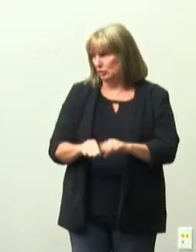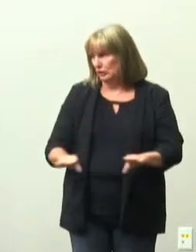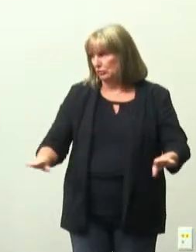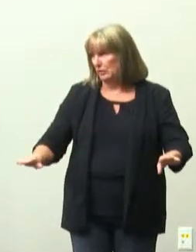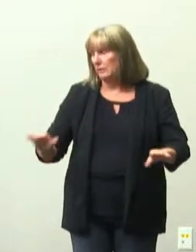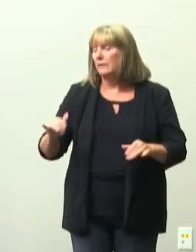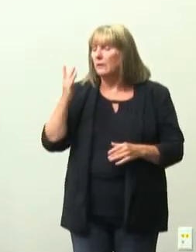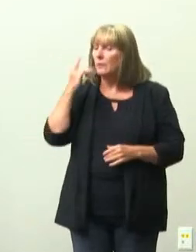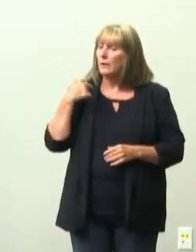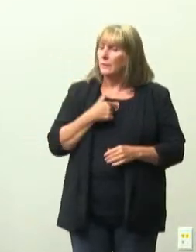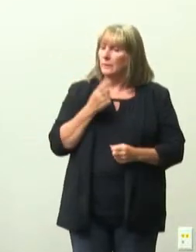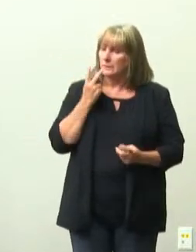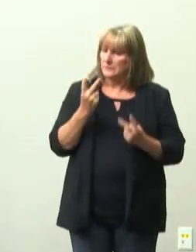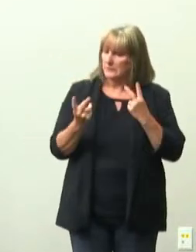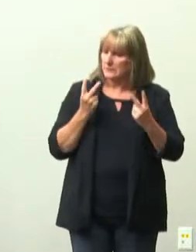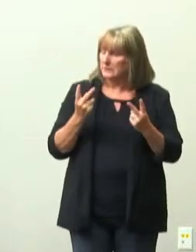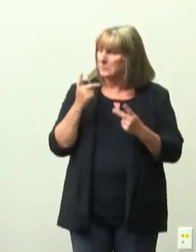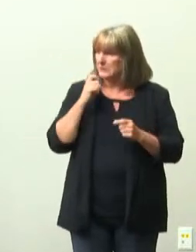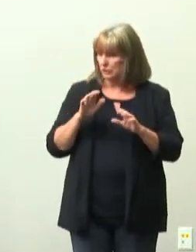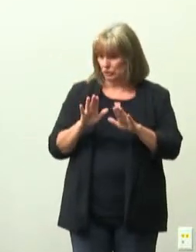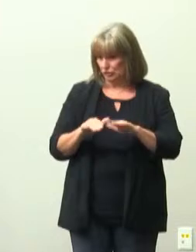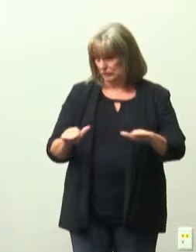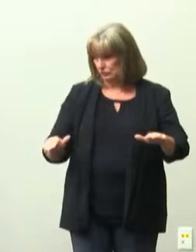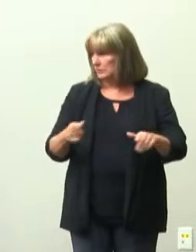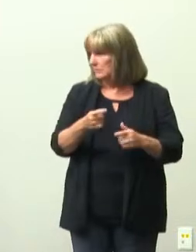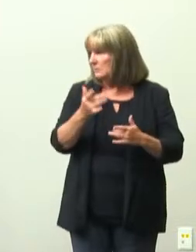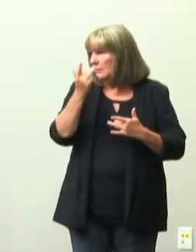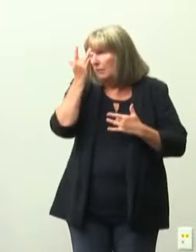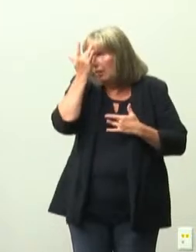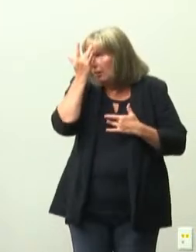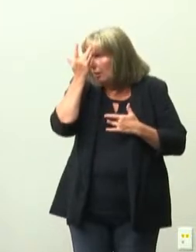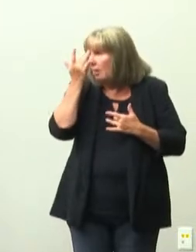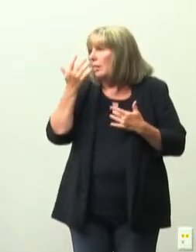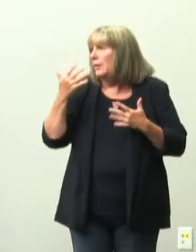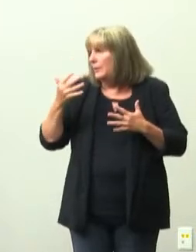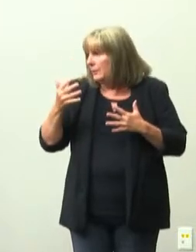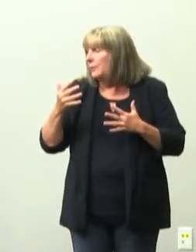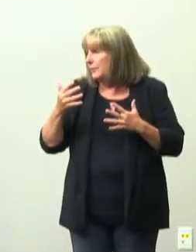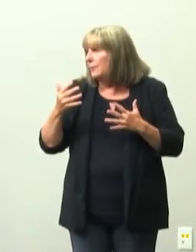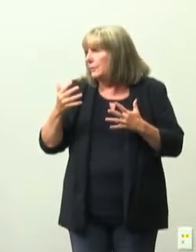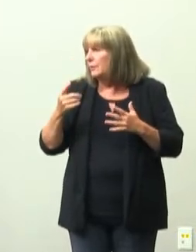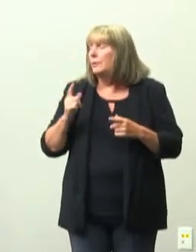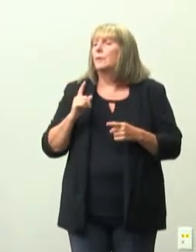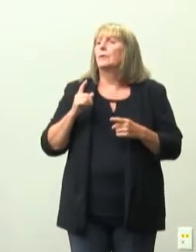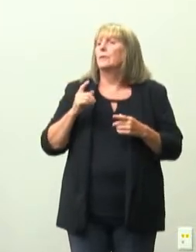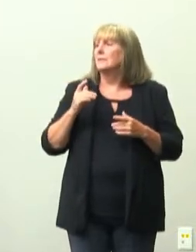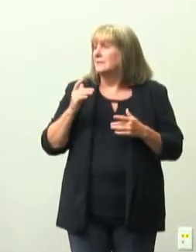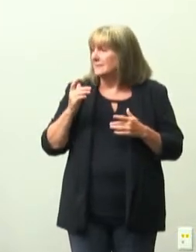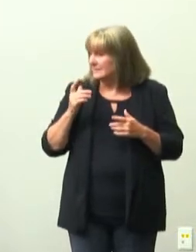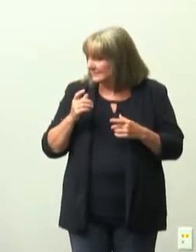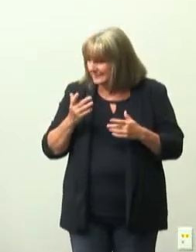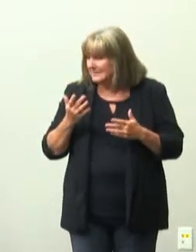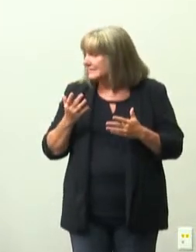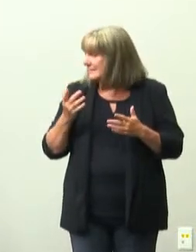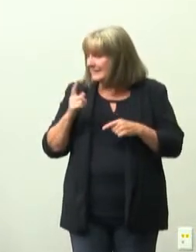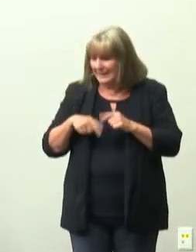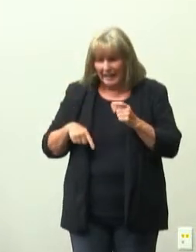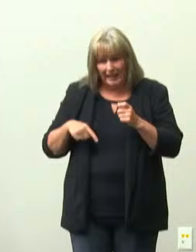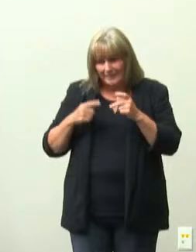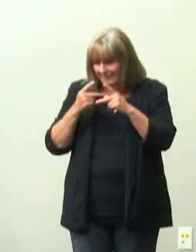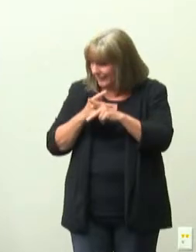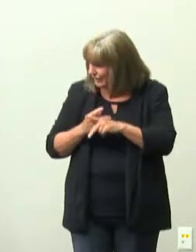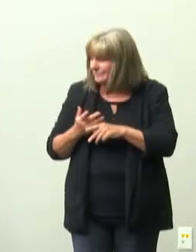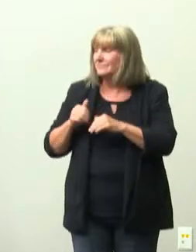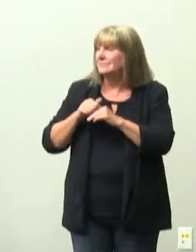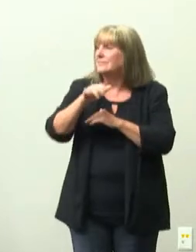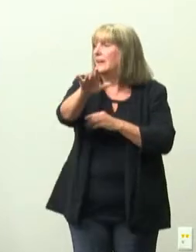That's why we're seeing more things, because these children are ill enough that they're going into the physician and they're getting tested. The